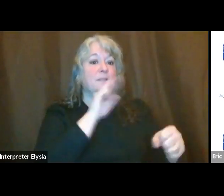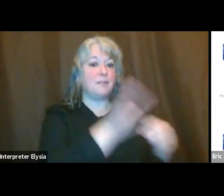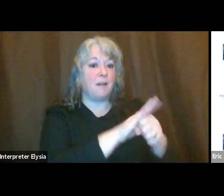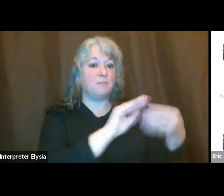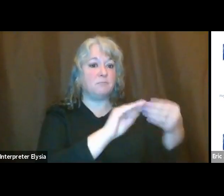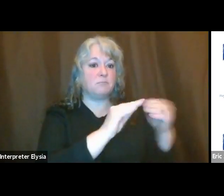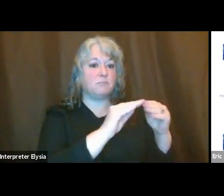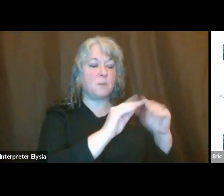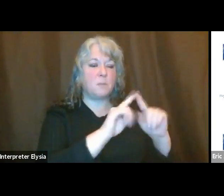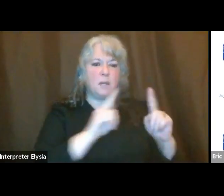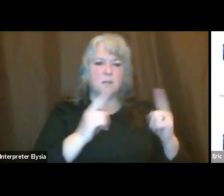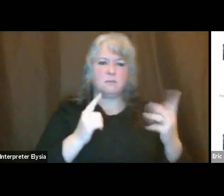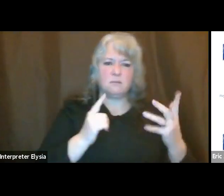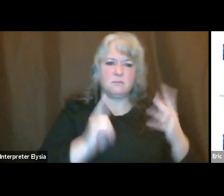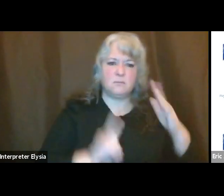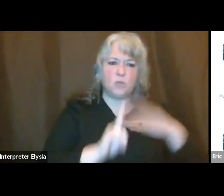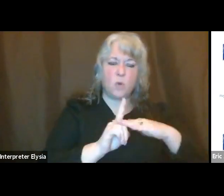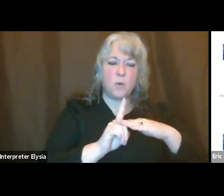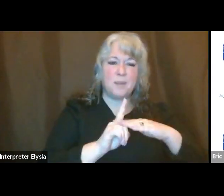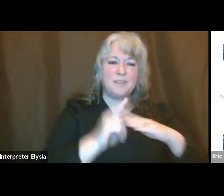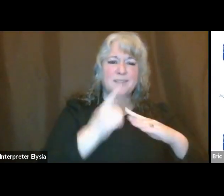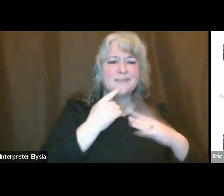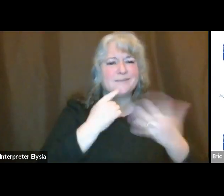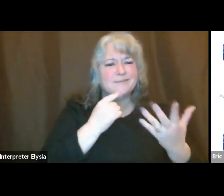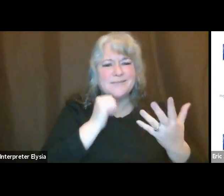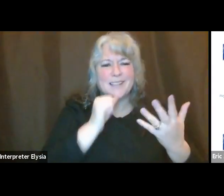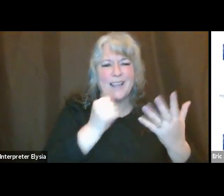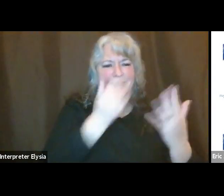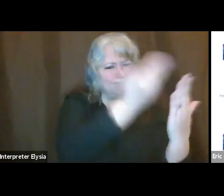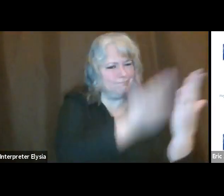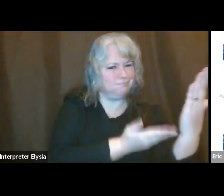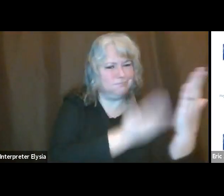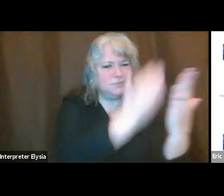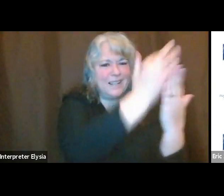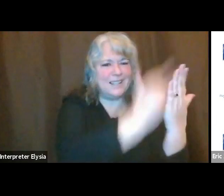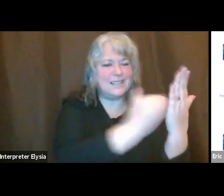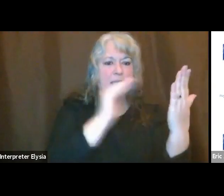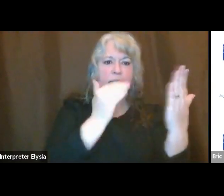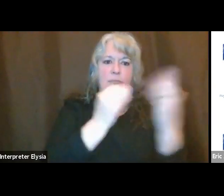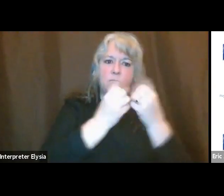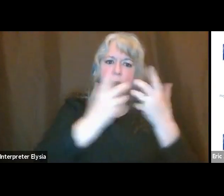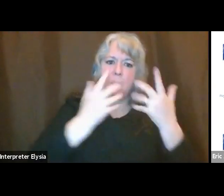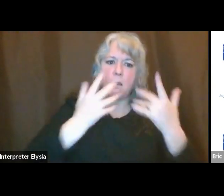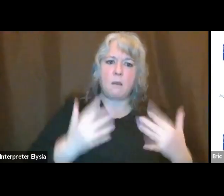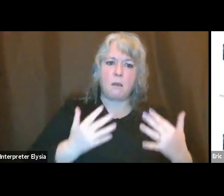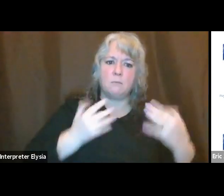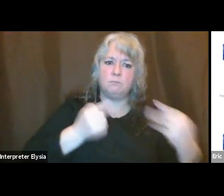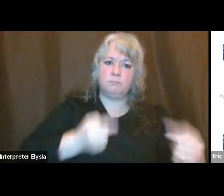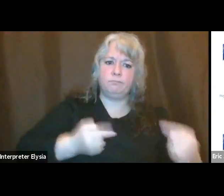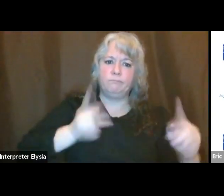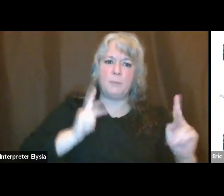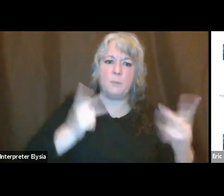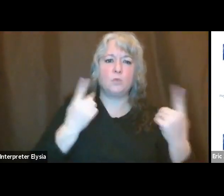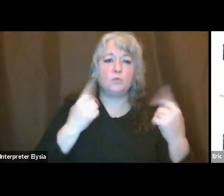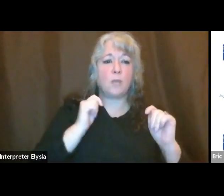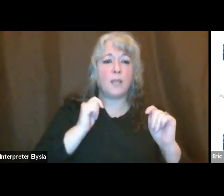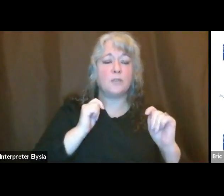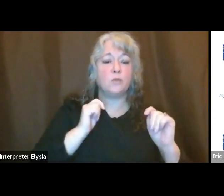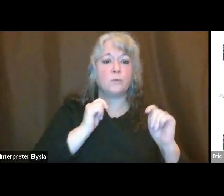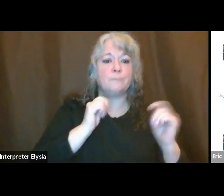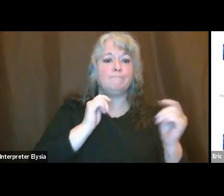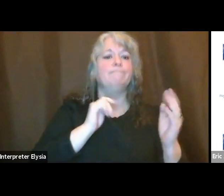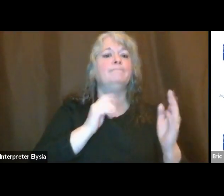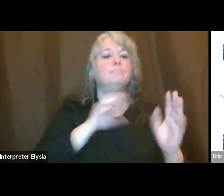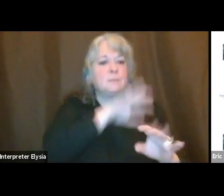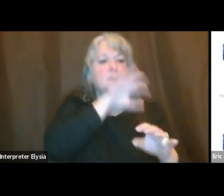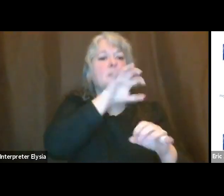list. There seems to be, you know, just a cascading amount of problems with people trying to sign up. If they don't